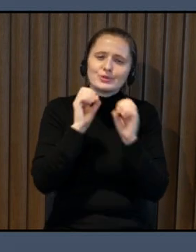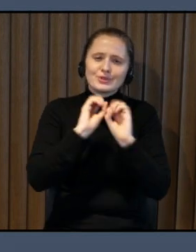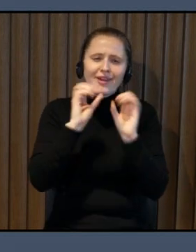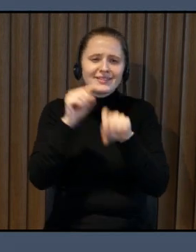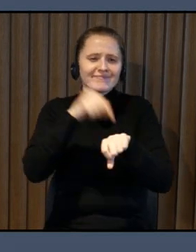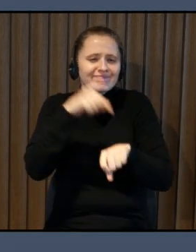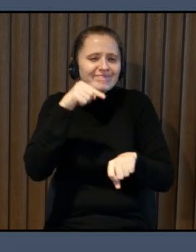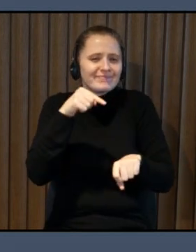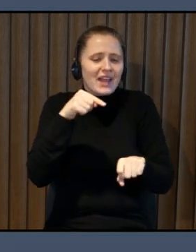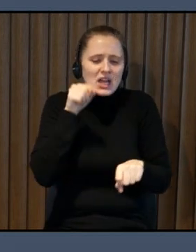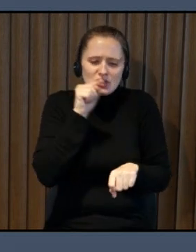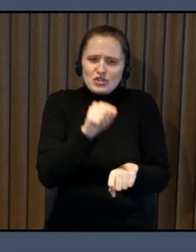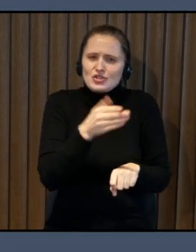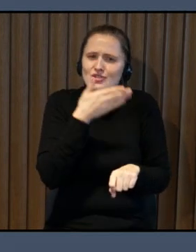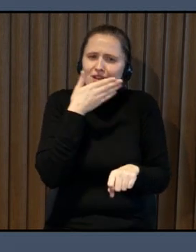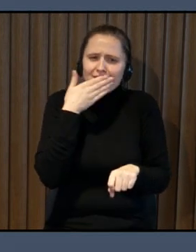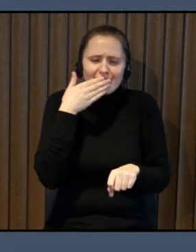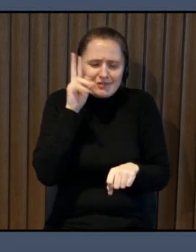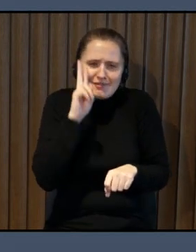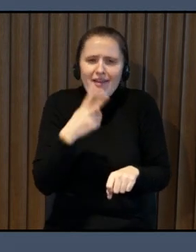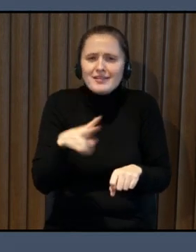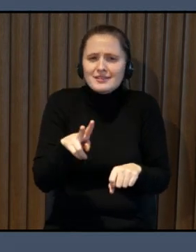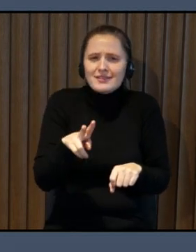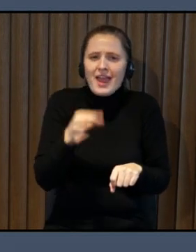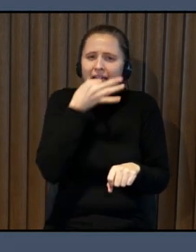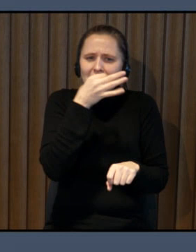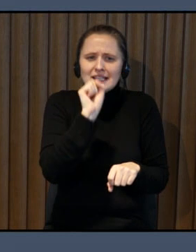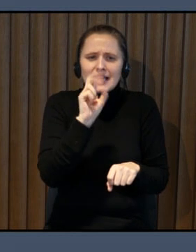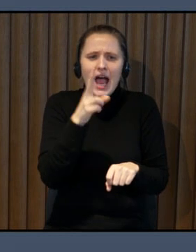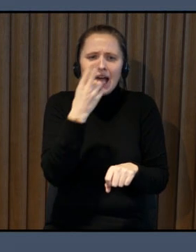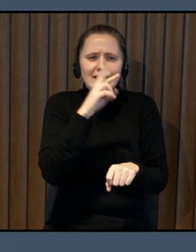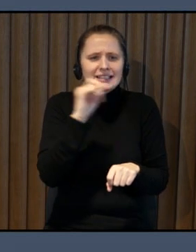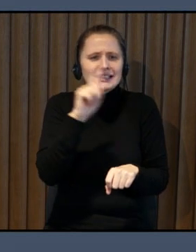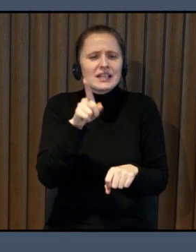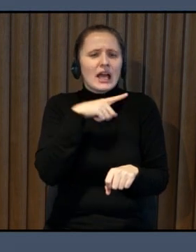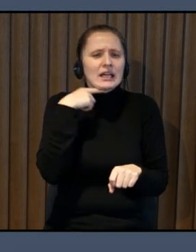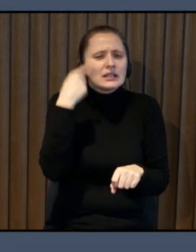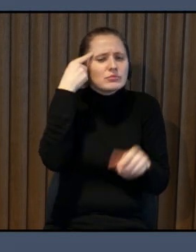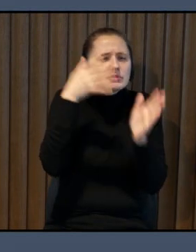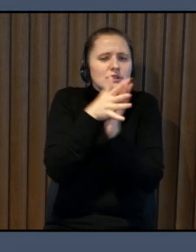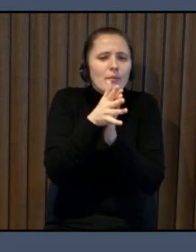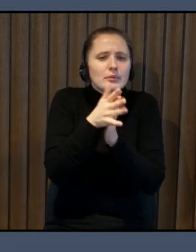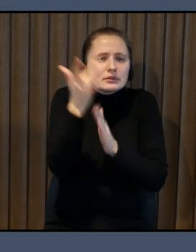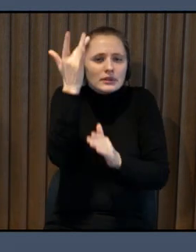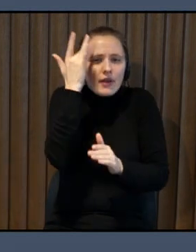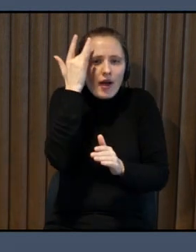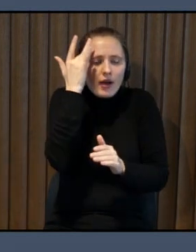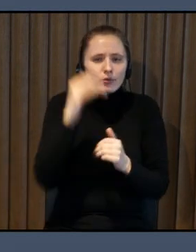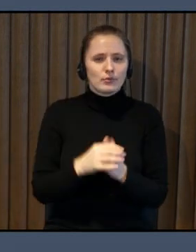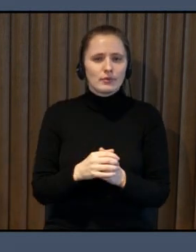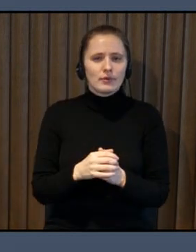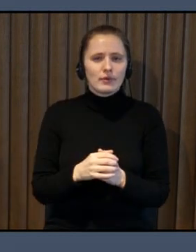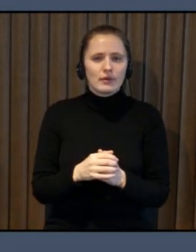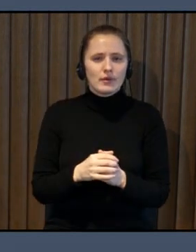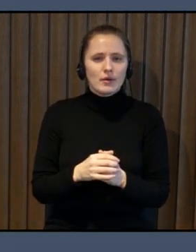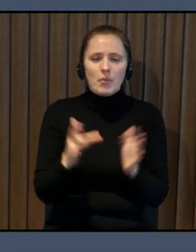for example, here, the visitor Andres was touching and reading all these works, and he said, I